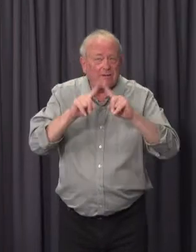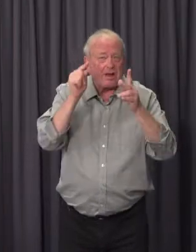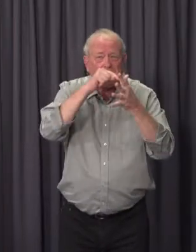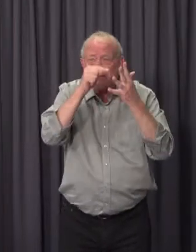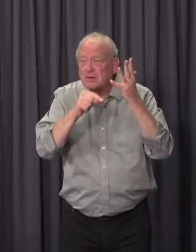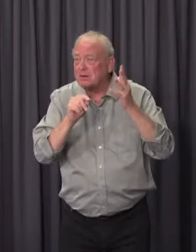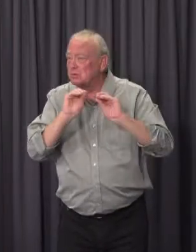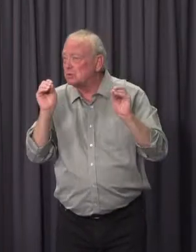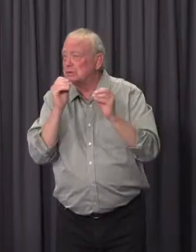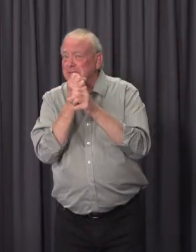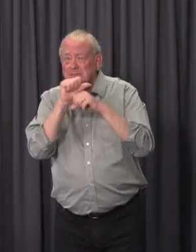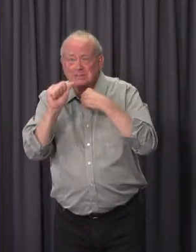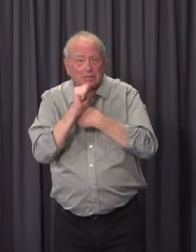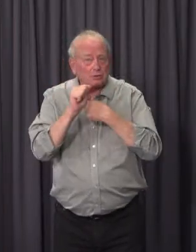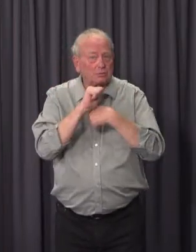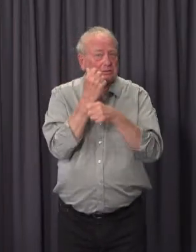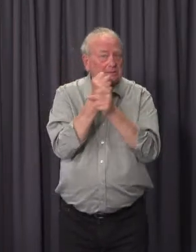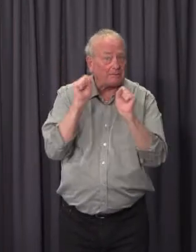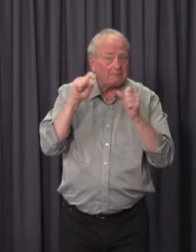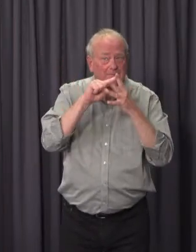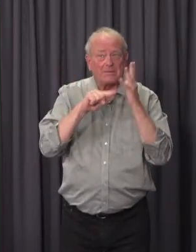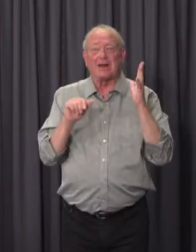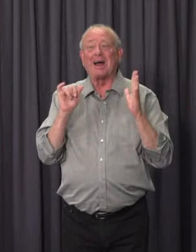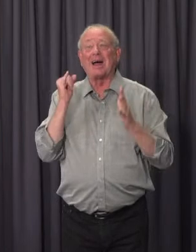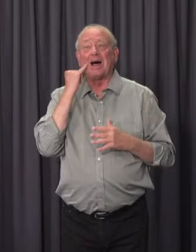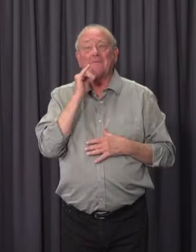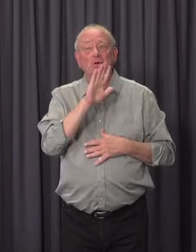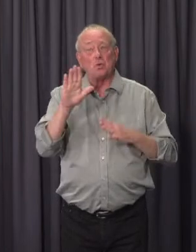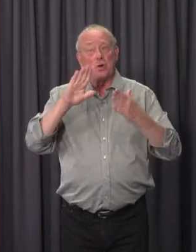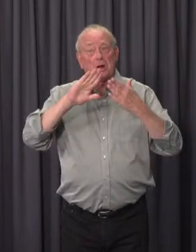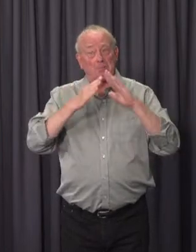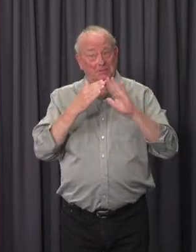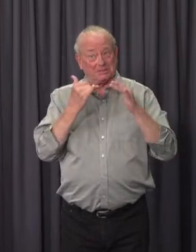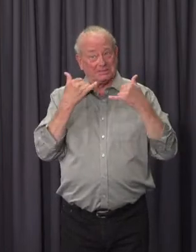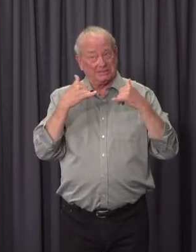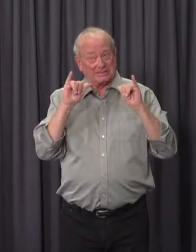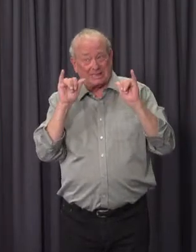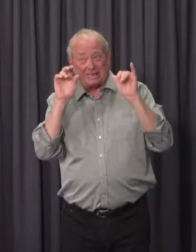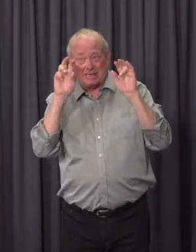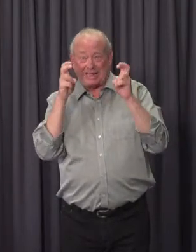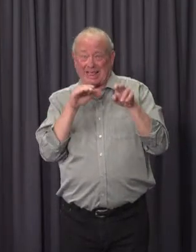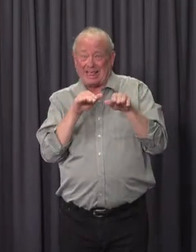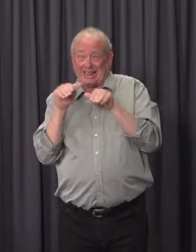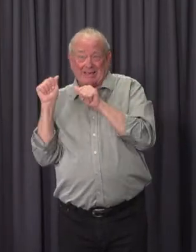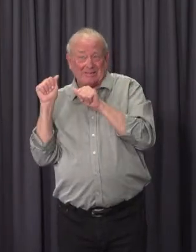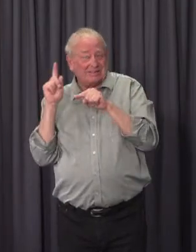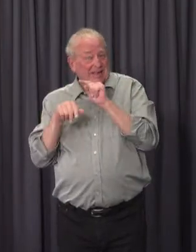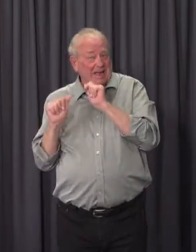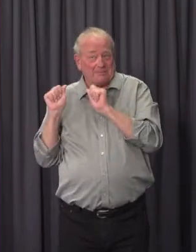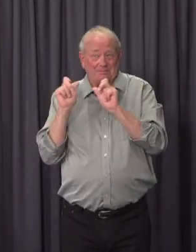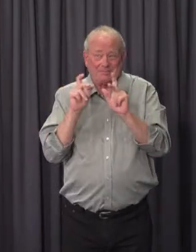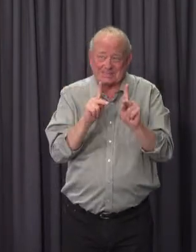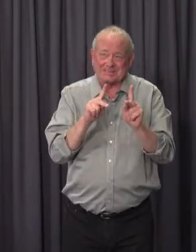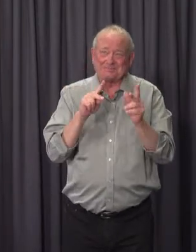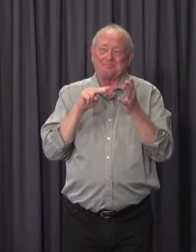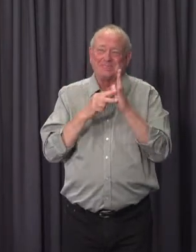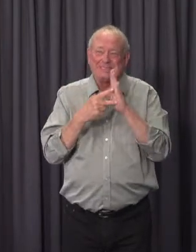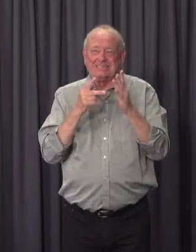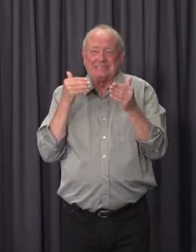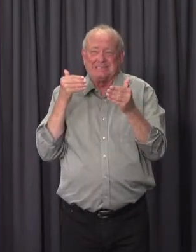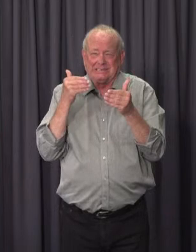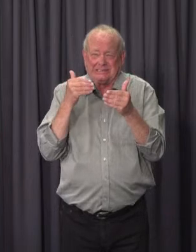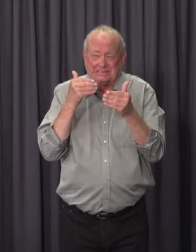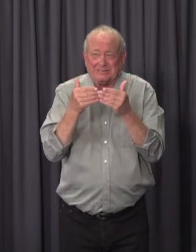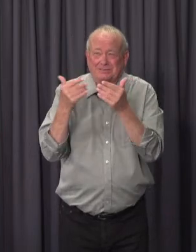under evacuation order, it means that there is still a threat from a wildfire that is burning and could continue to grow. That's why we encourage you to